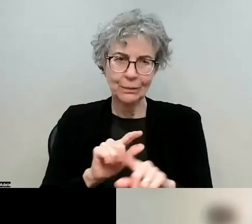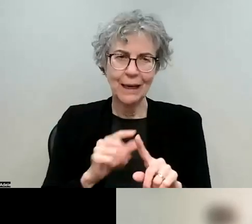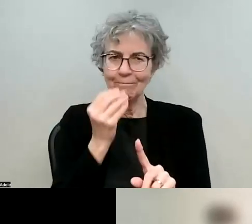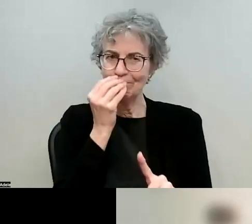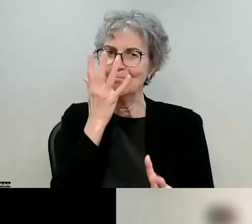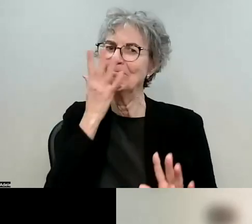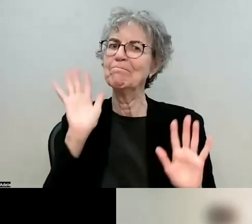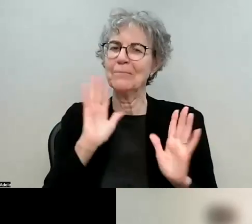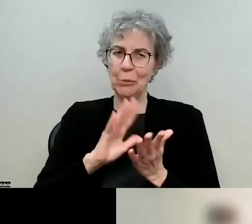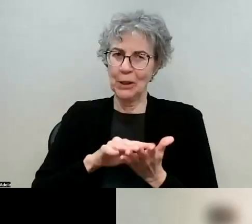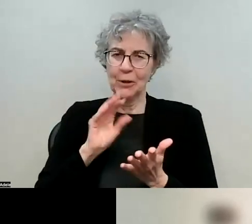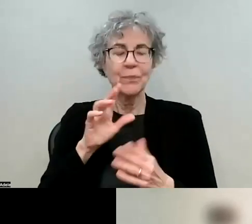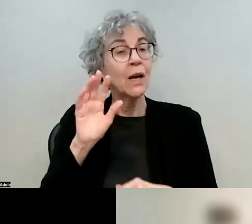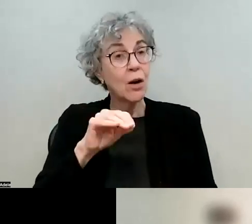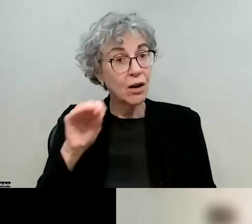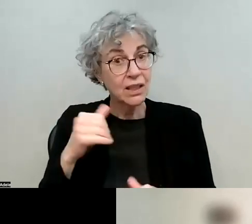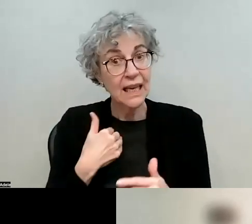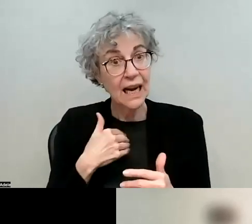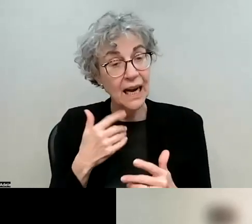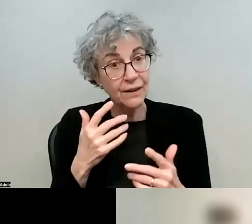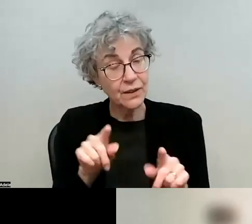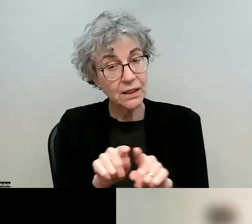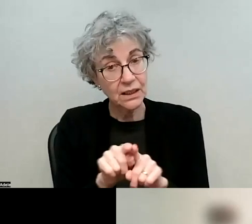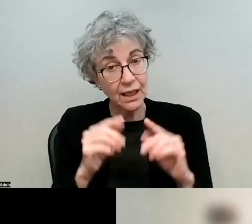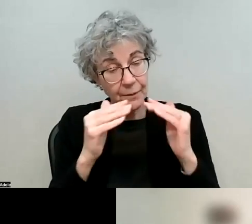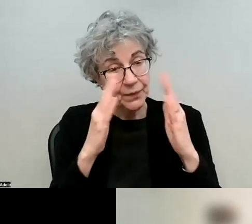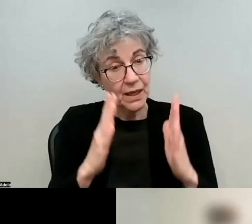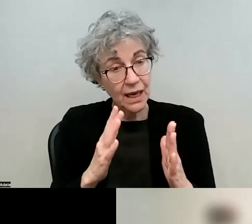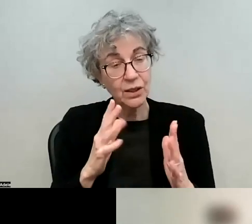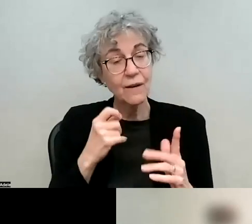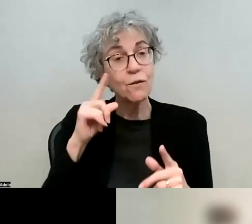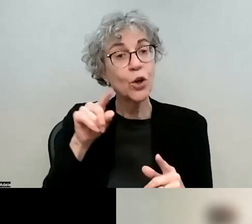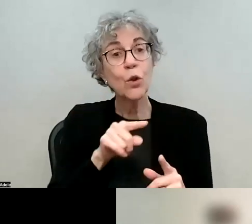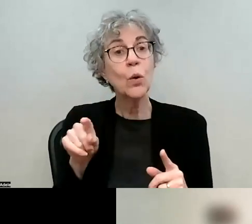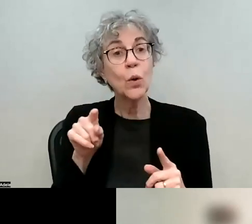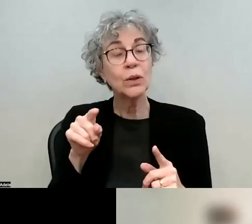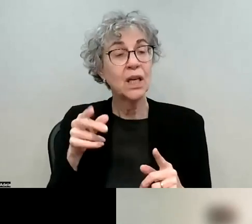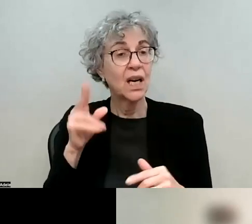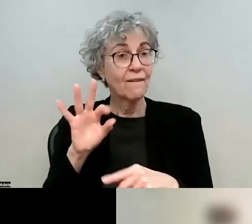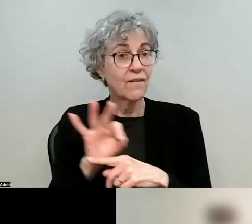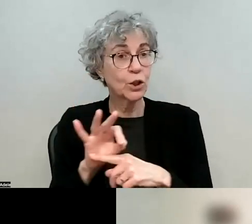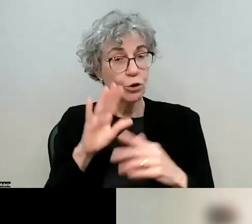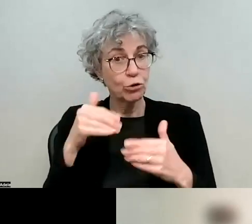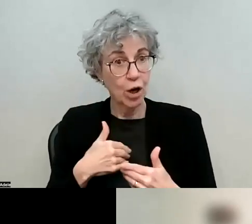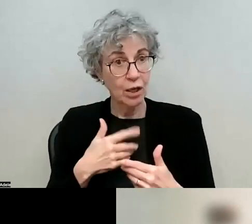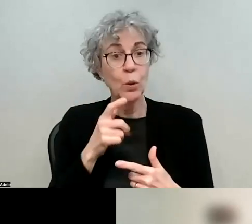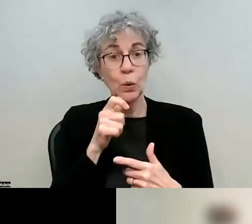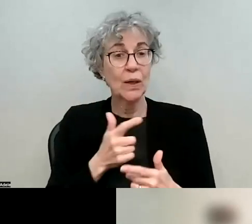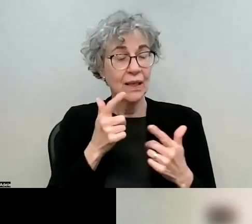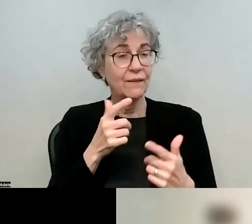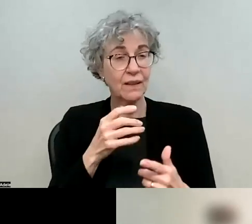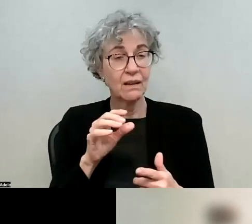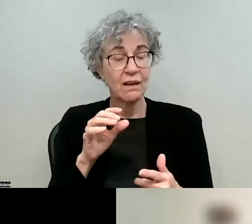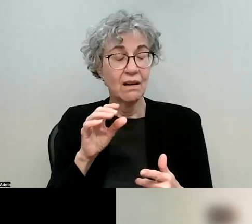Does Ottawa have equivalent housing options for those who have high functioning autism but need supportive housing? We live in Ottawa, though I'm originally from